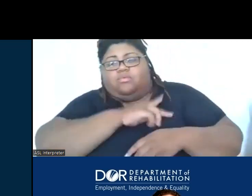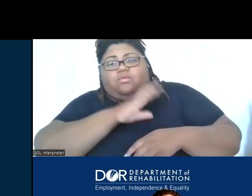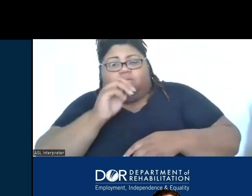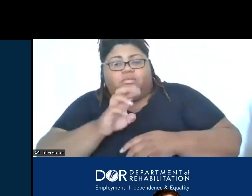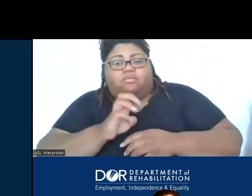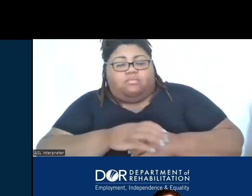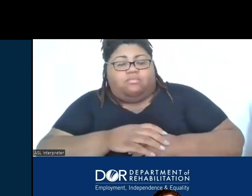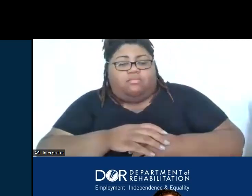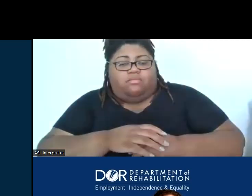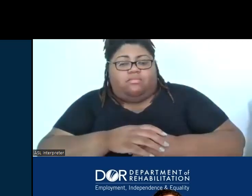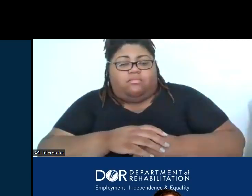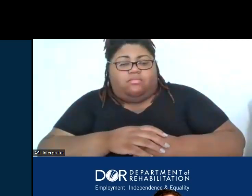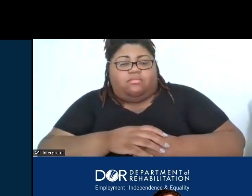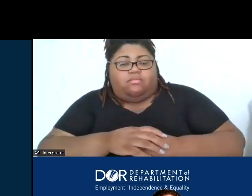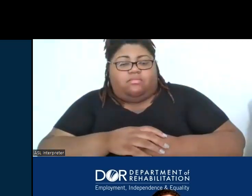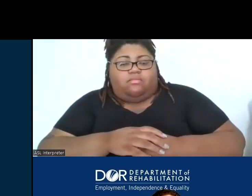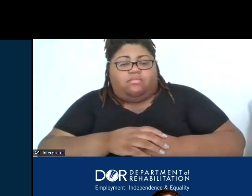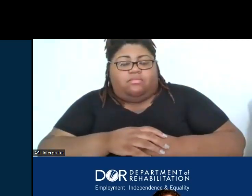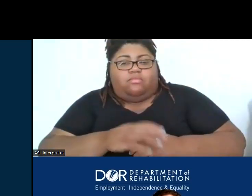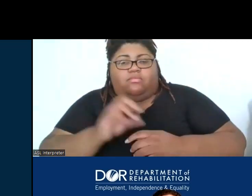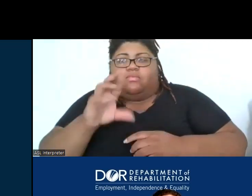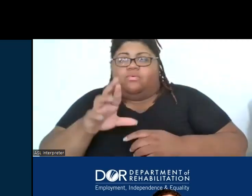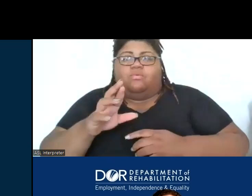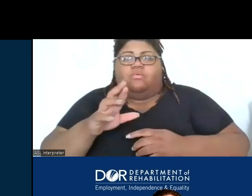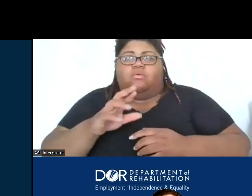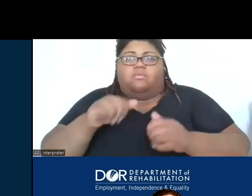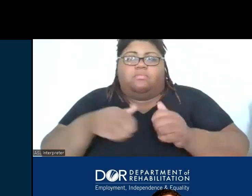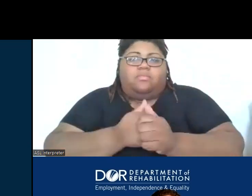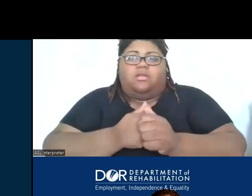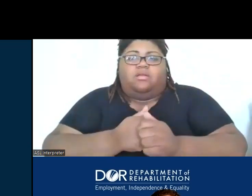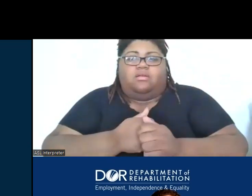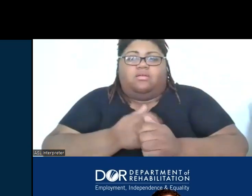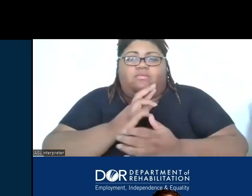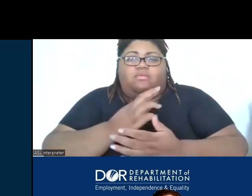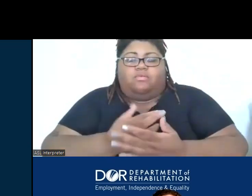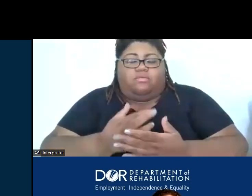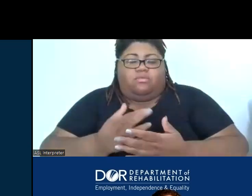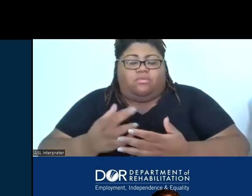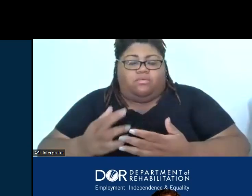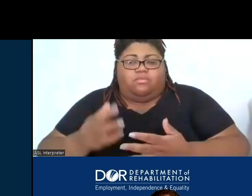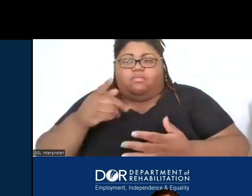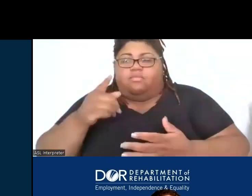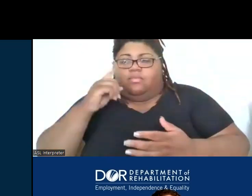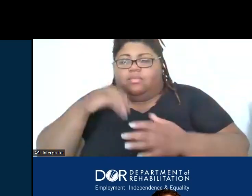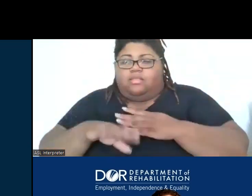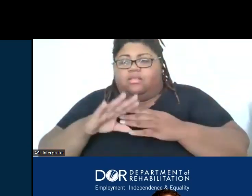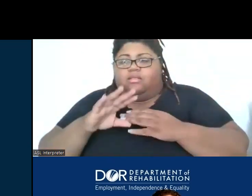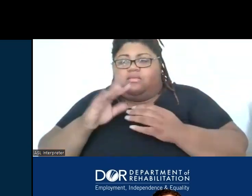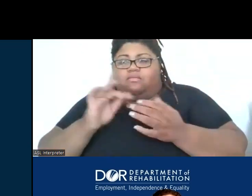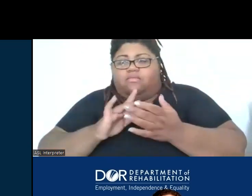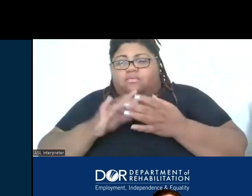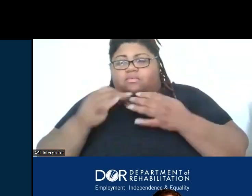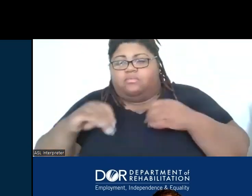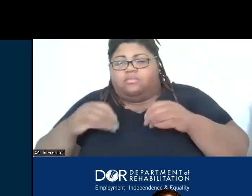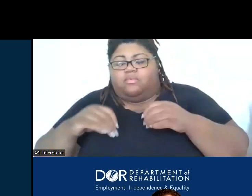or backup resources if you need to be able to get to a pharmacy or get to your vaccine or